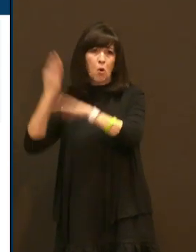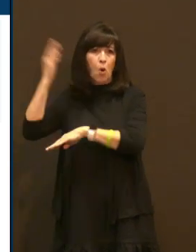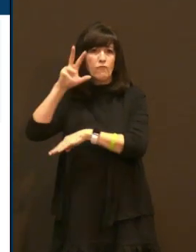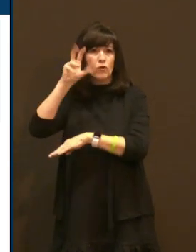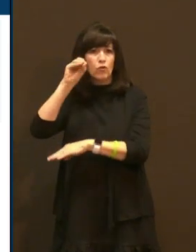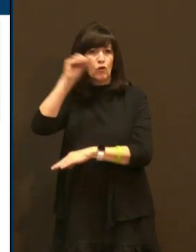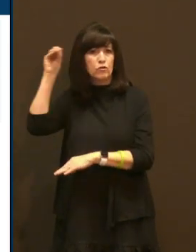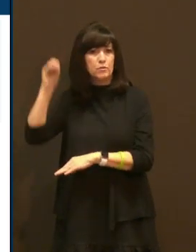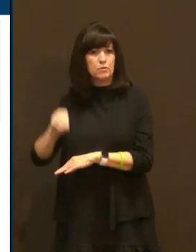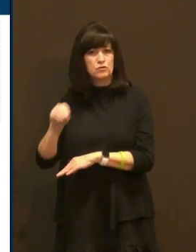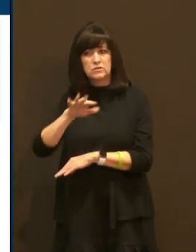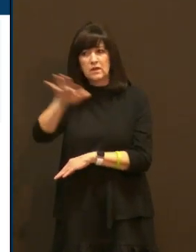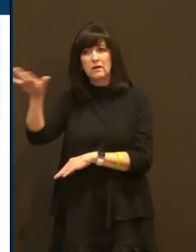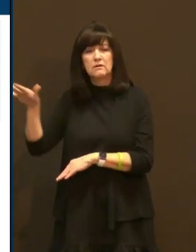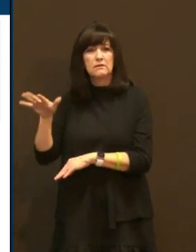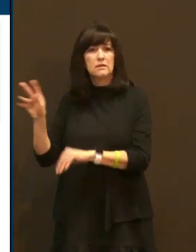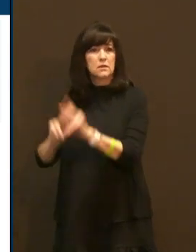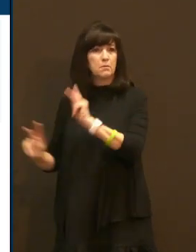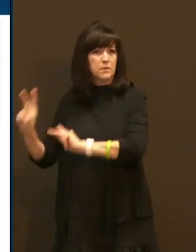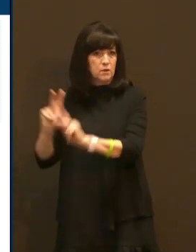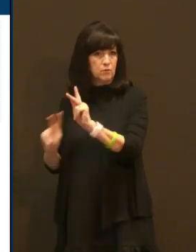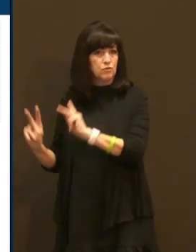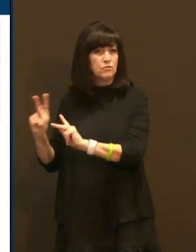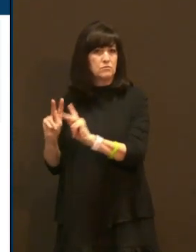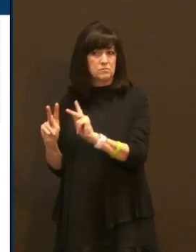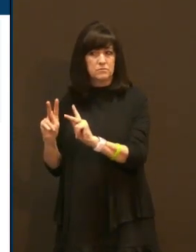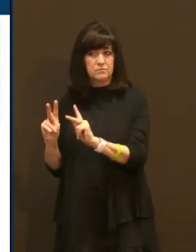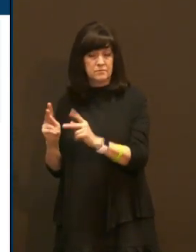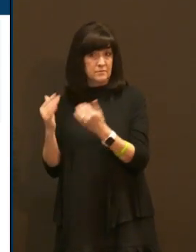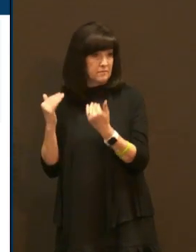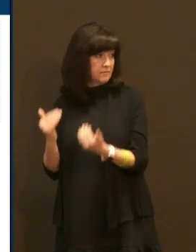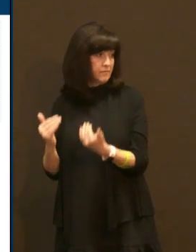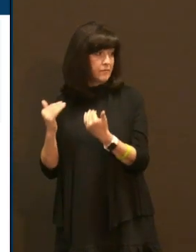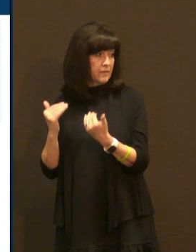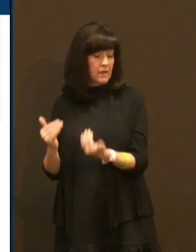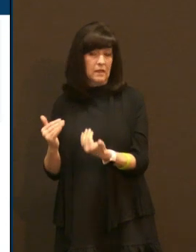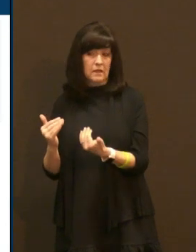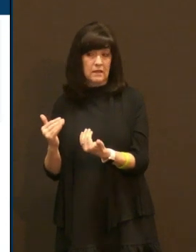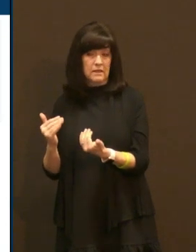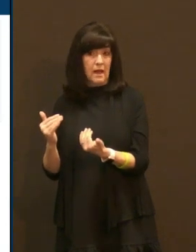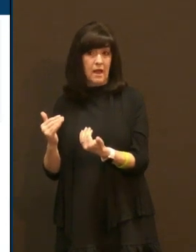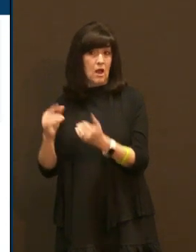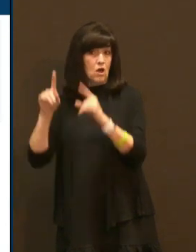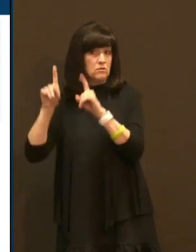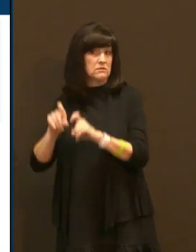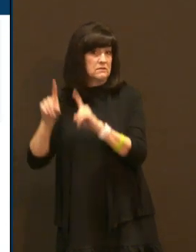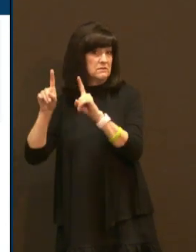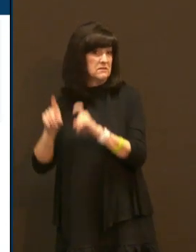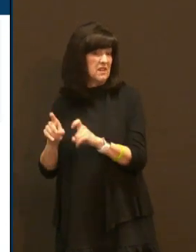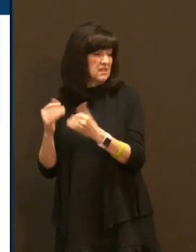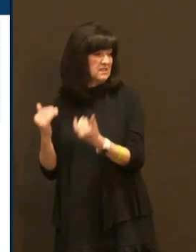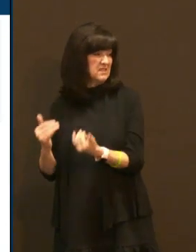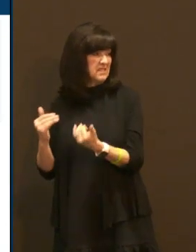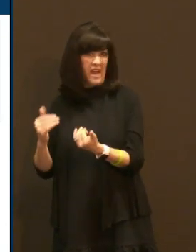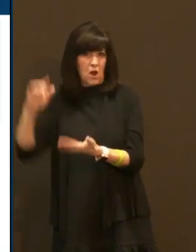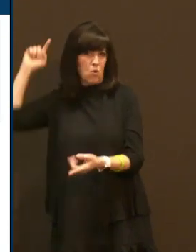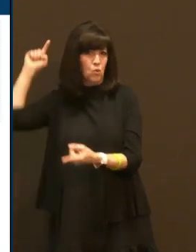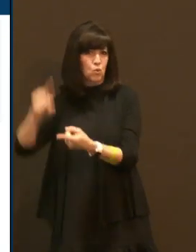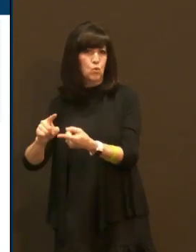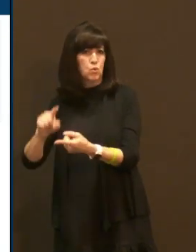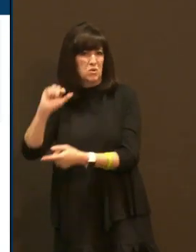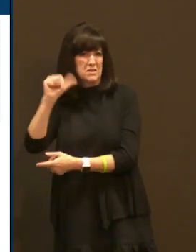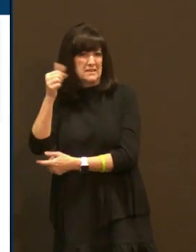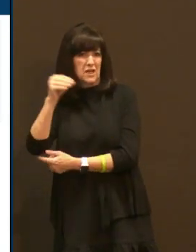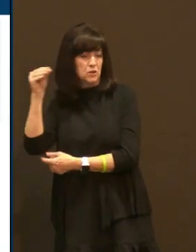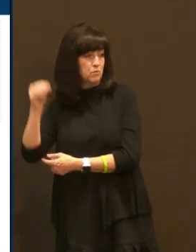rates that I see in the testing that we're doing down there is around 10 to 15% and